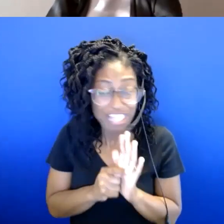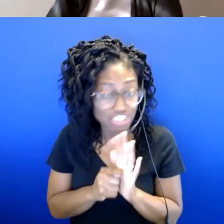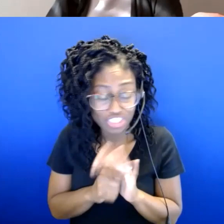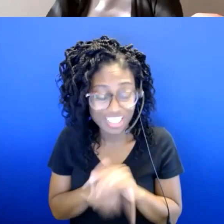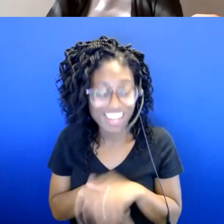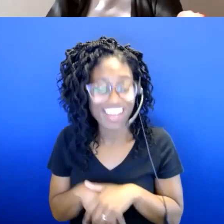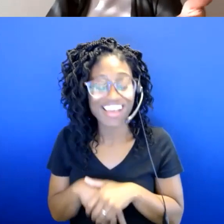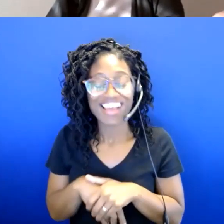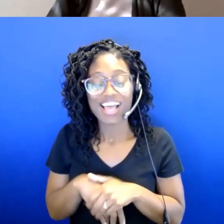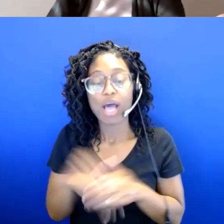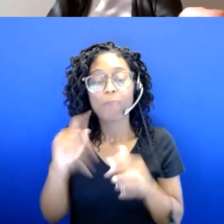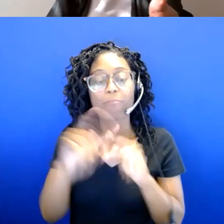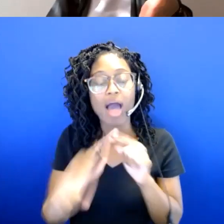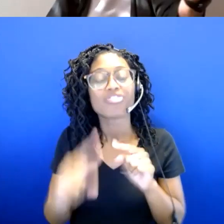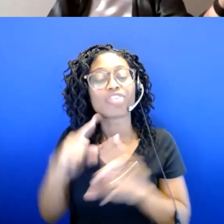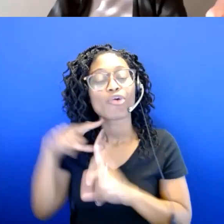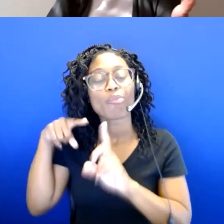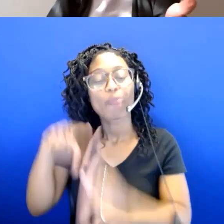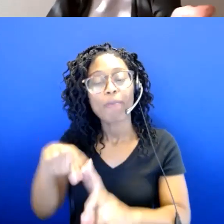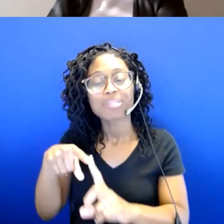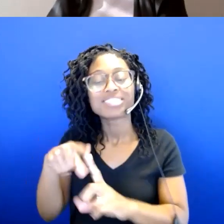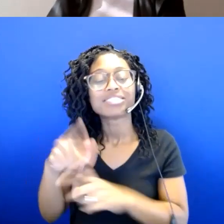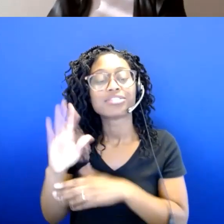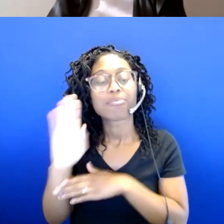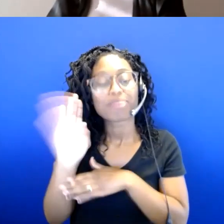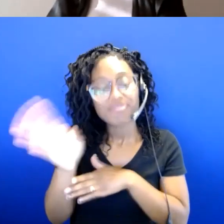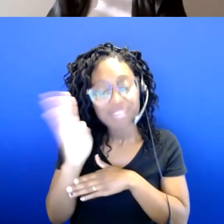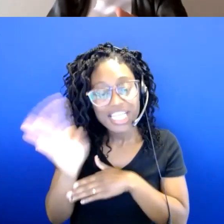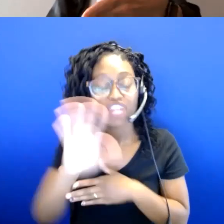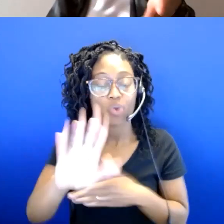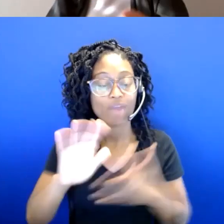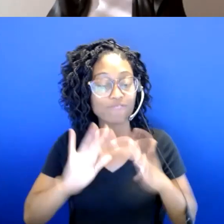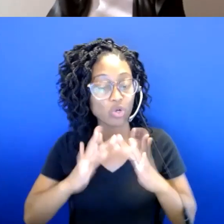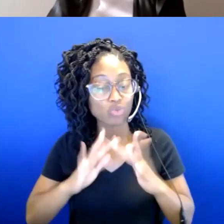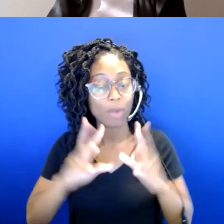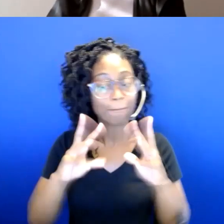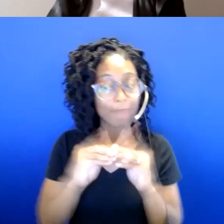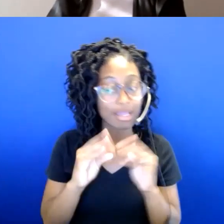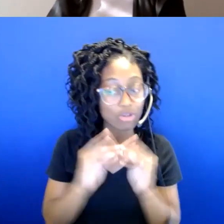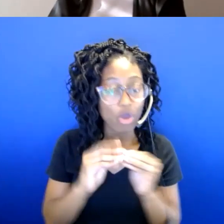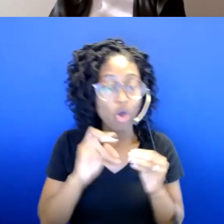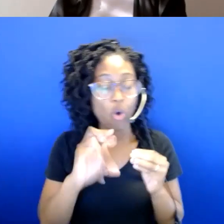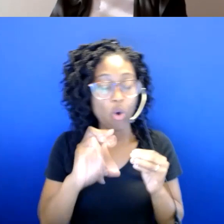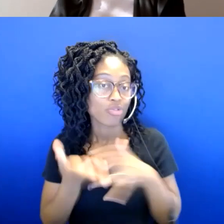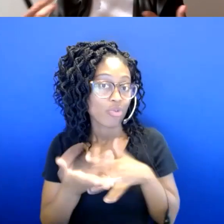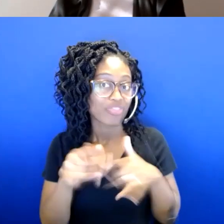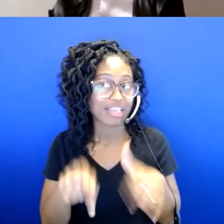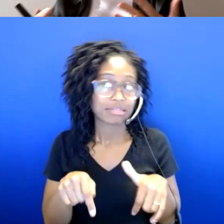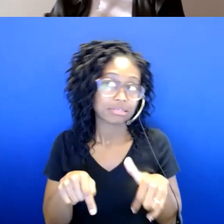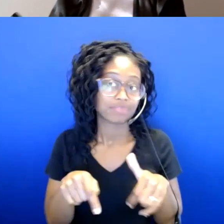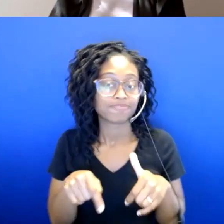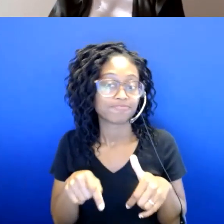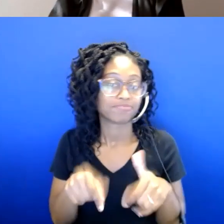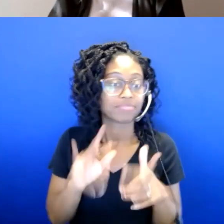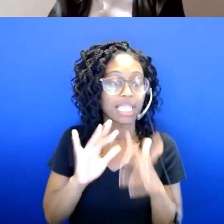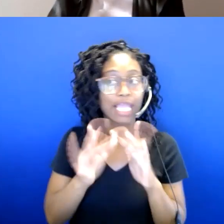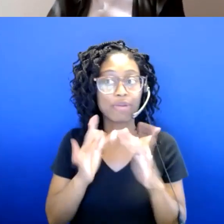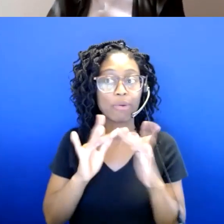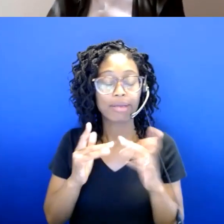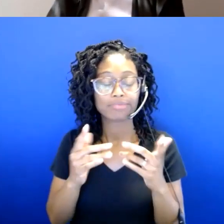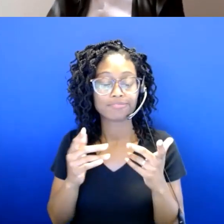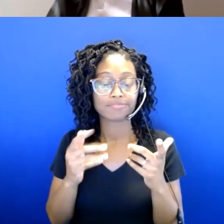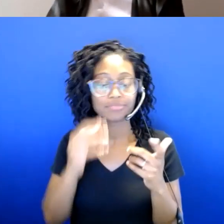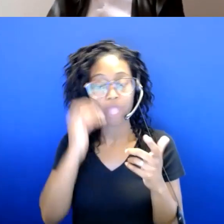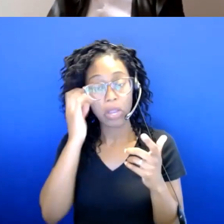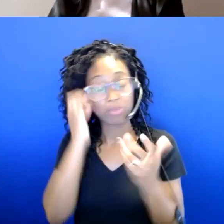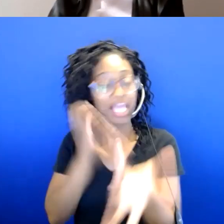of presenting it at an annual meeting or a virtual meeting, or even through this interactive presentation, is to gather feedback and to